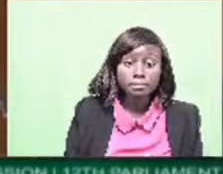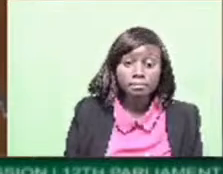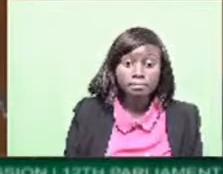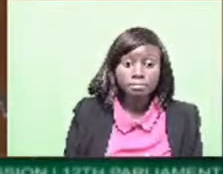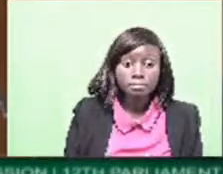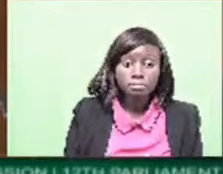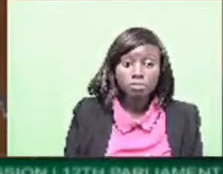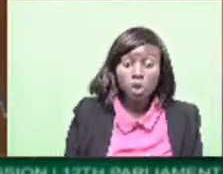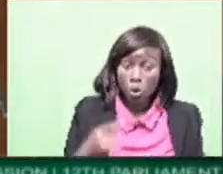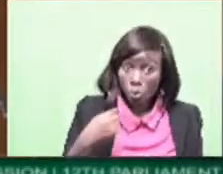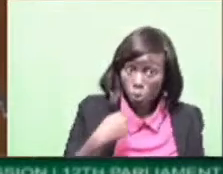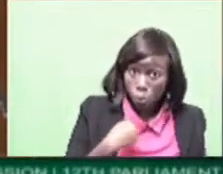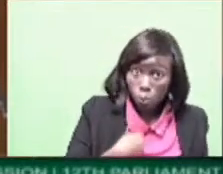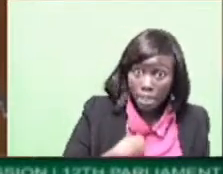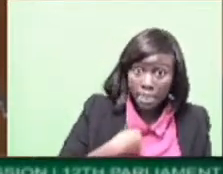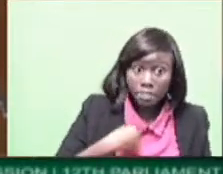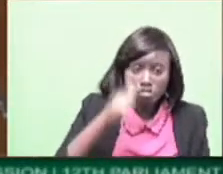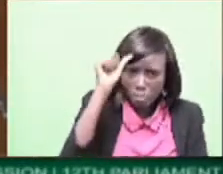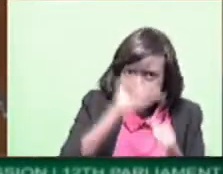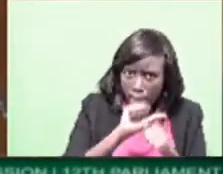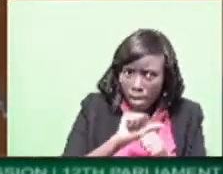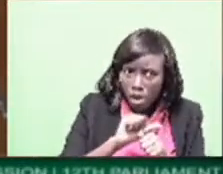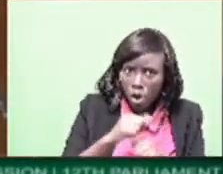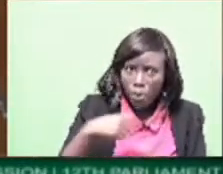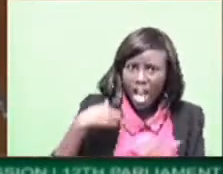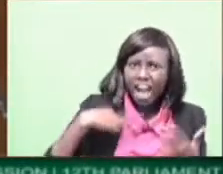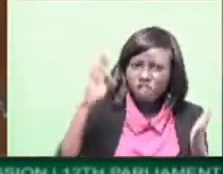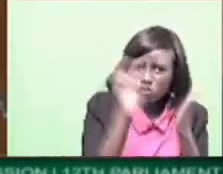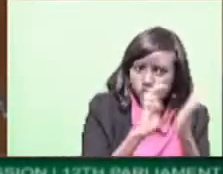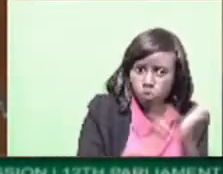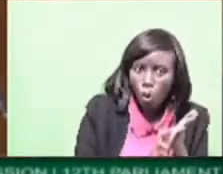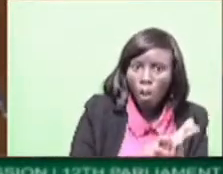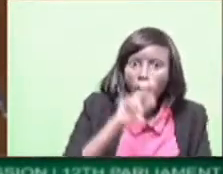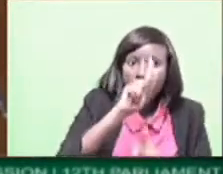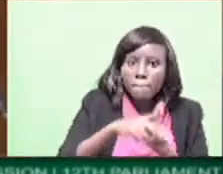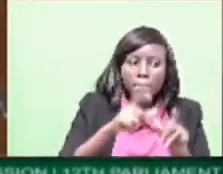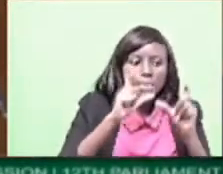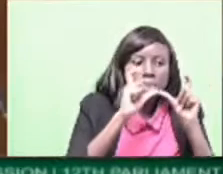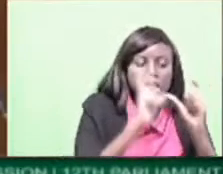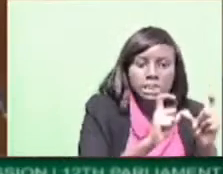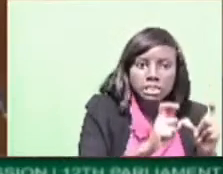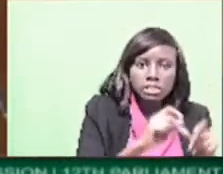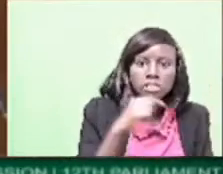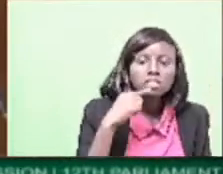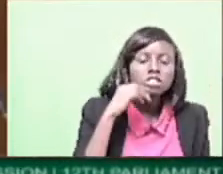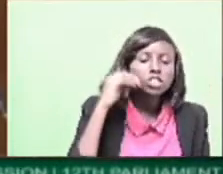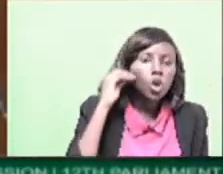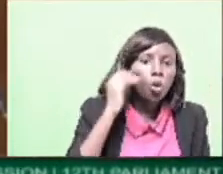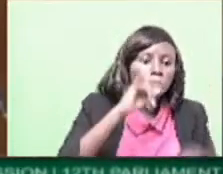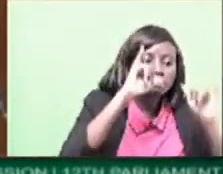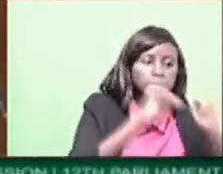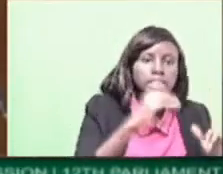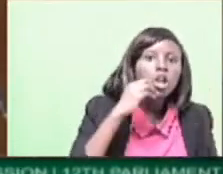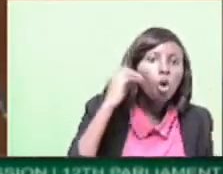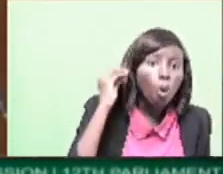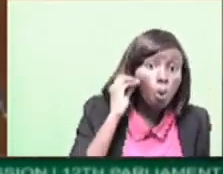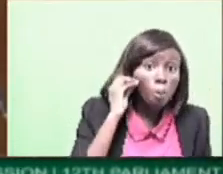orders. And the recommendation, I've heard the member from Mayaro talk about